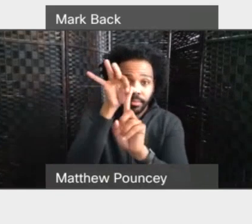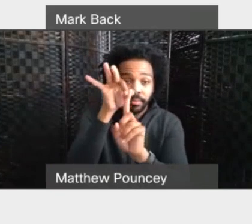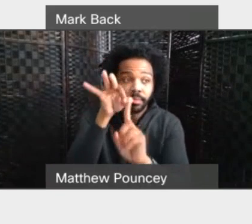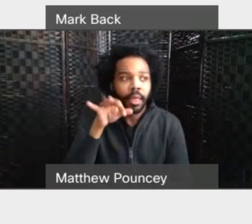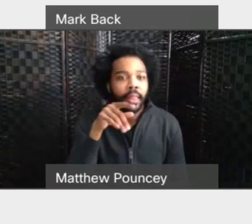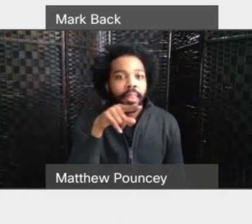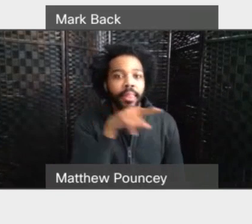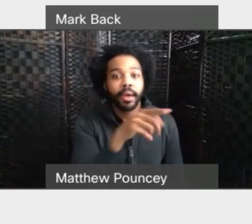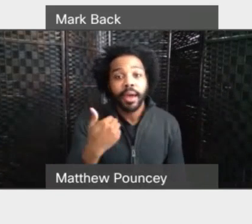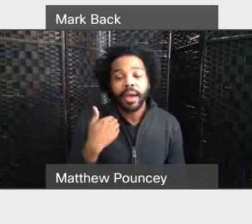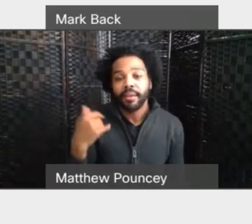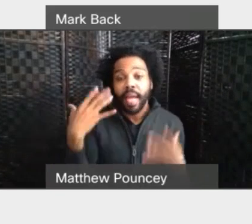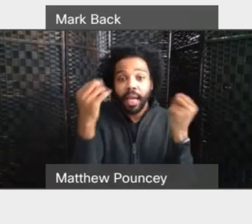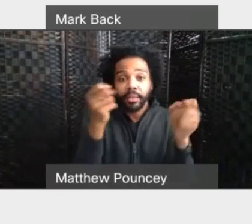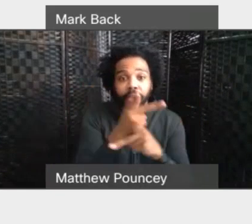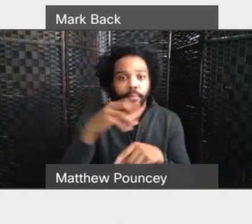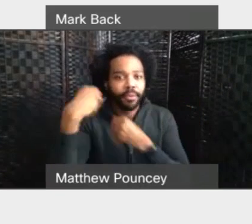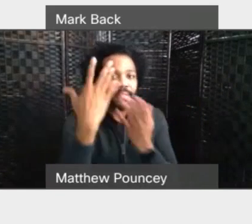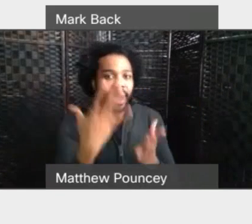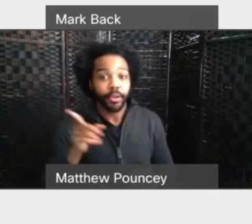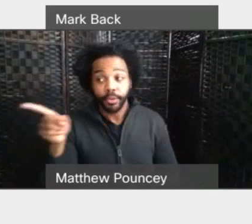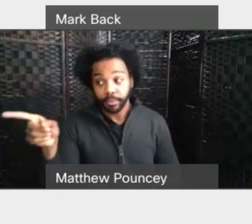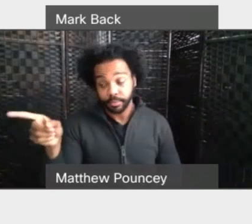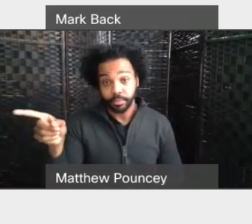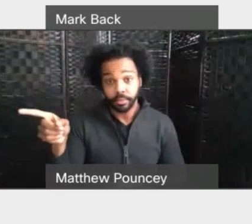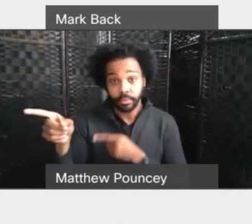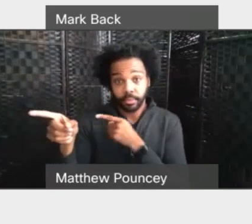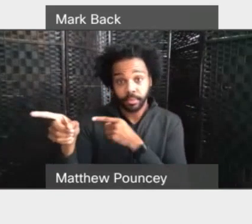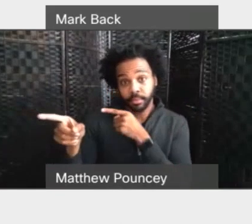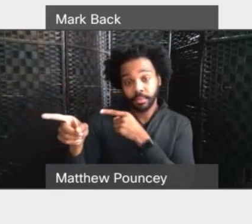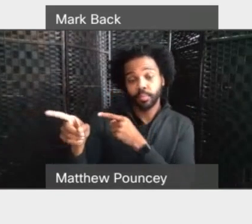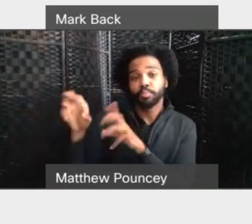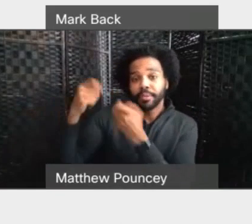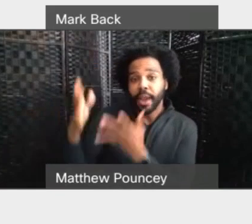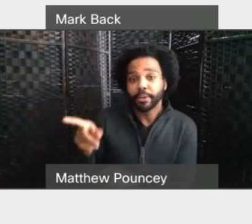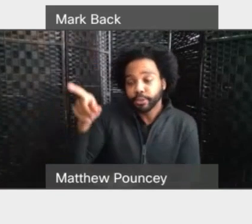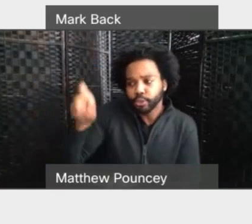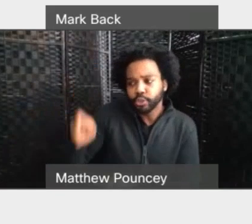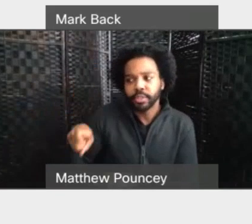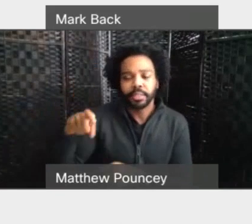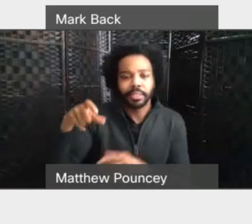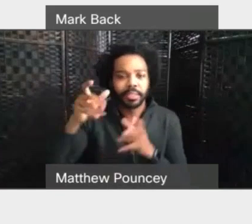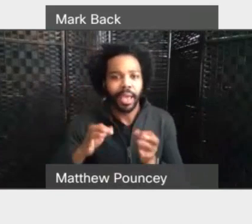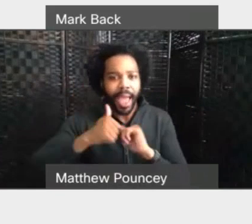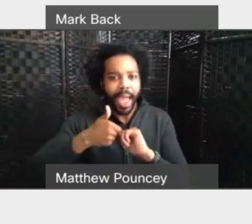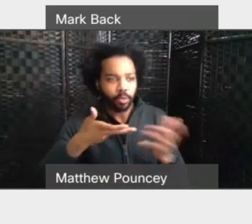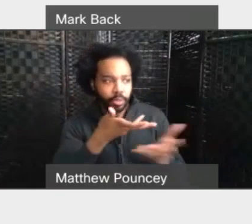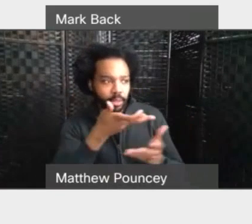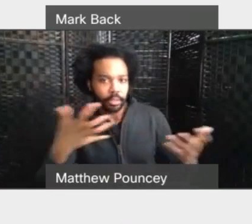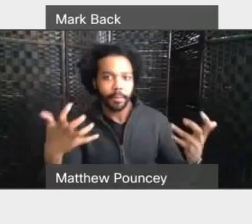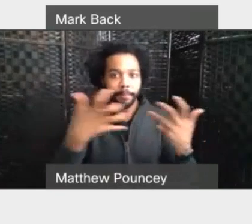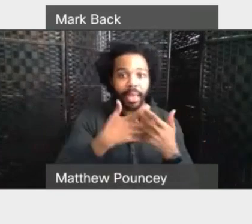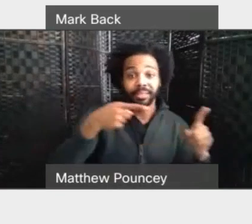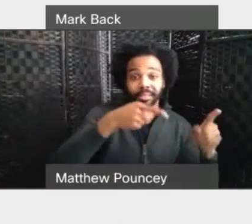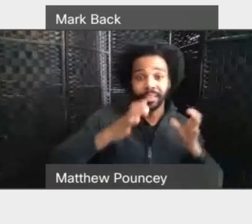healthcare provider. That provider should decide how that care is provided. So if it